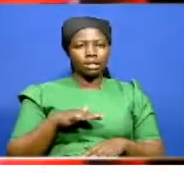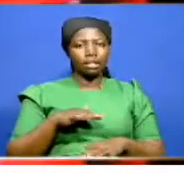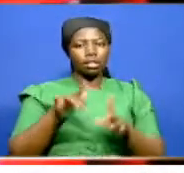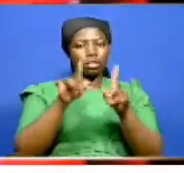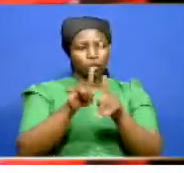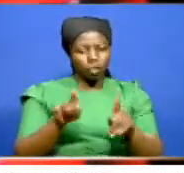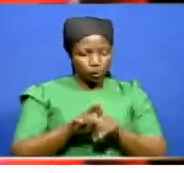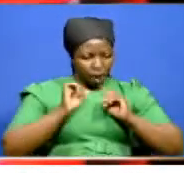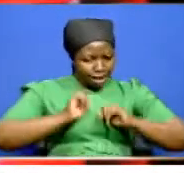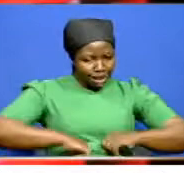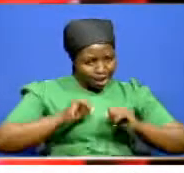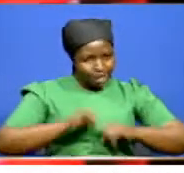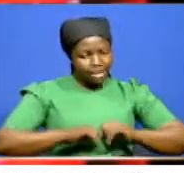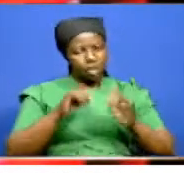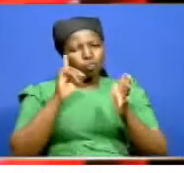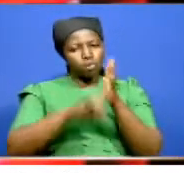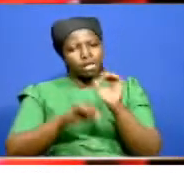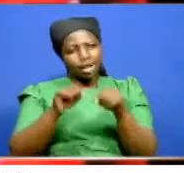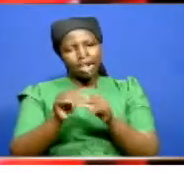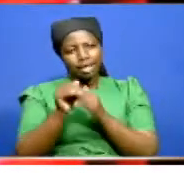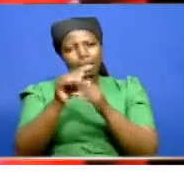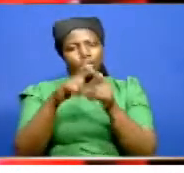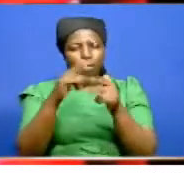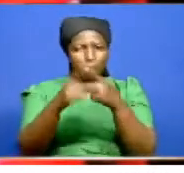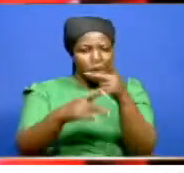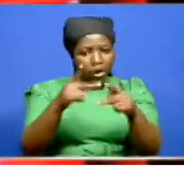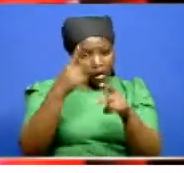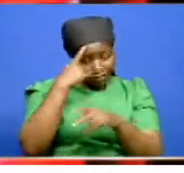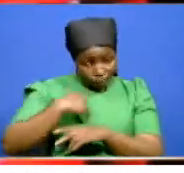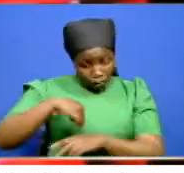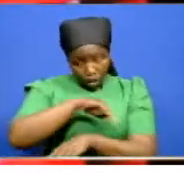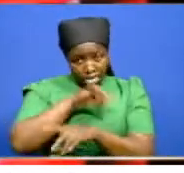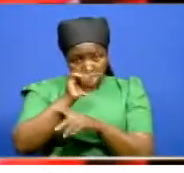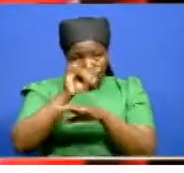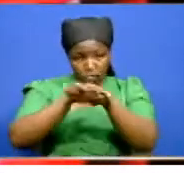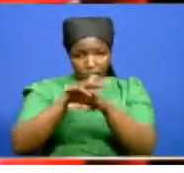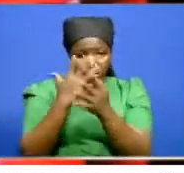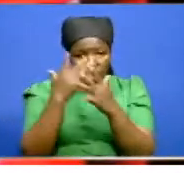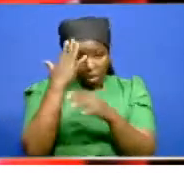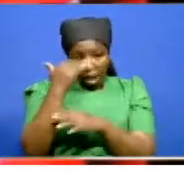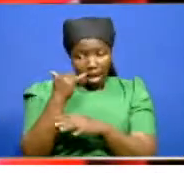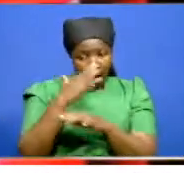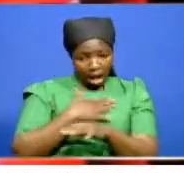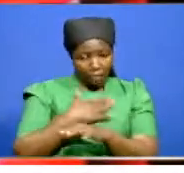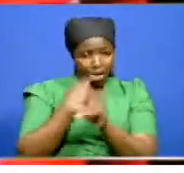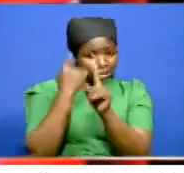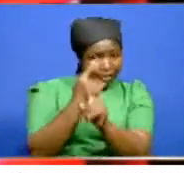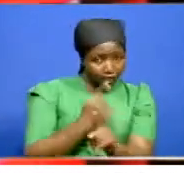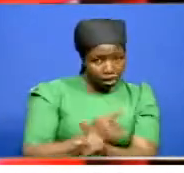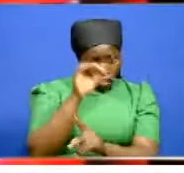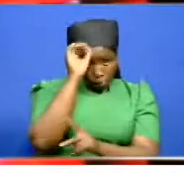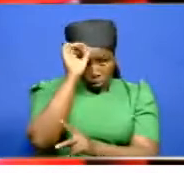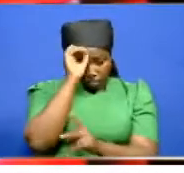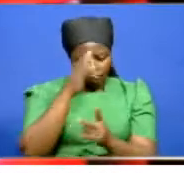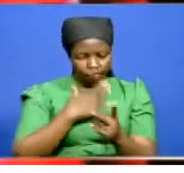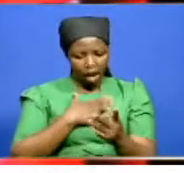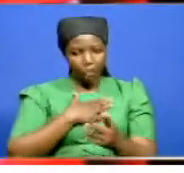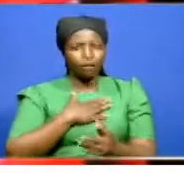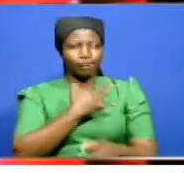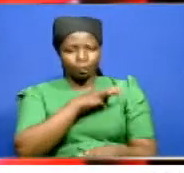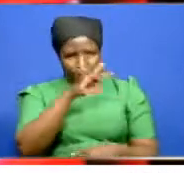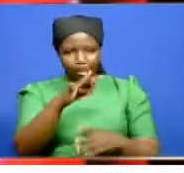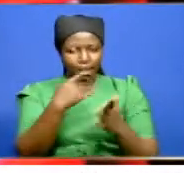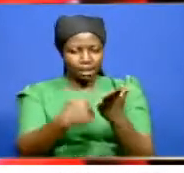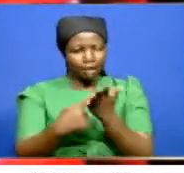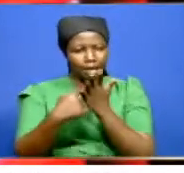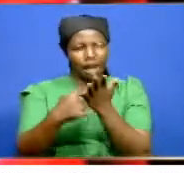us. That is a good thing, because our different shades of opinion, our spirited debate,